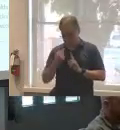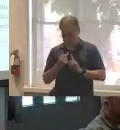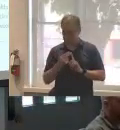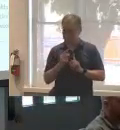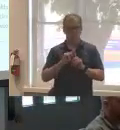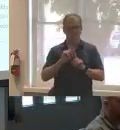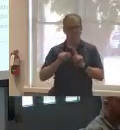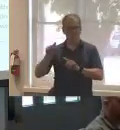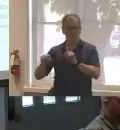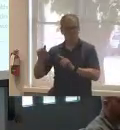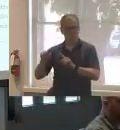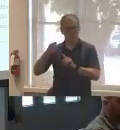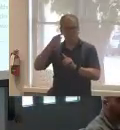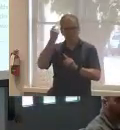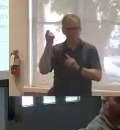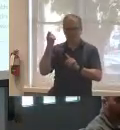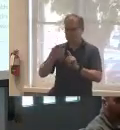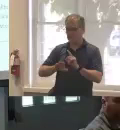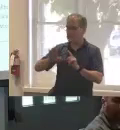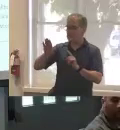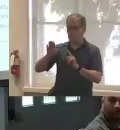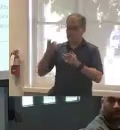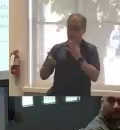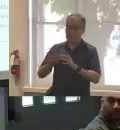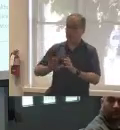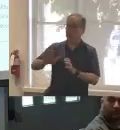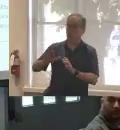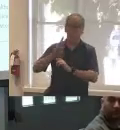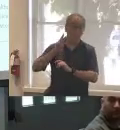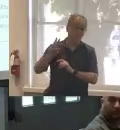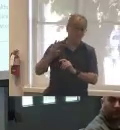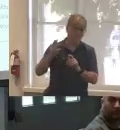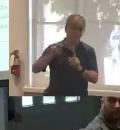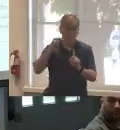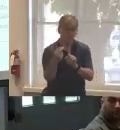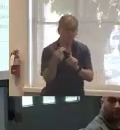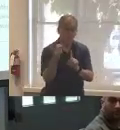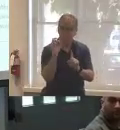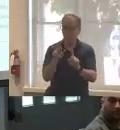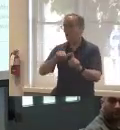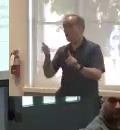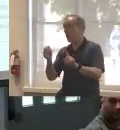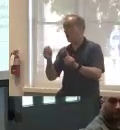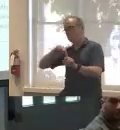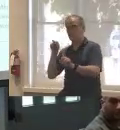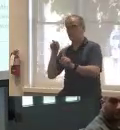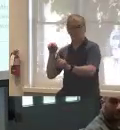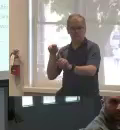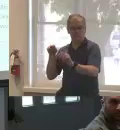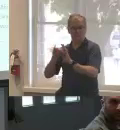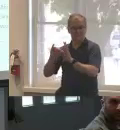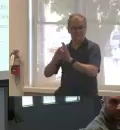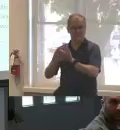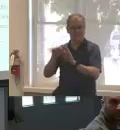trans identities, they can come from a very westernized standpoint when it comes to the understanding of what that identification